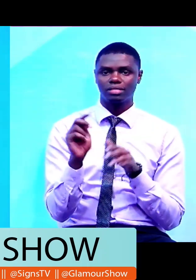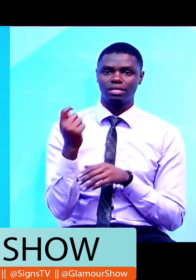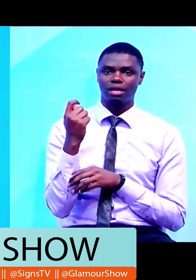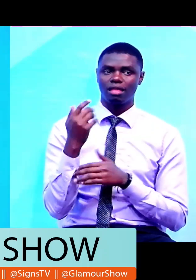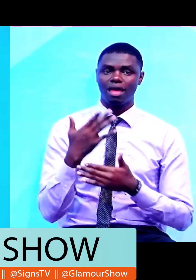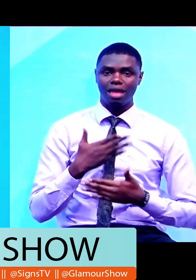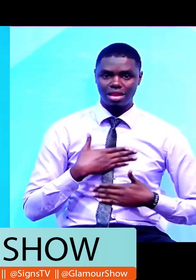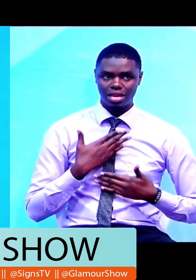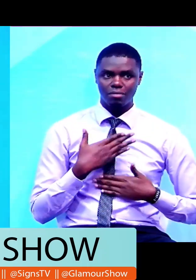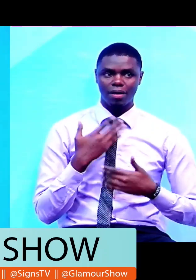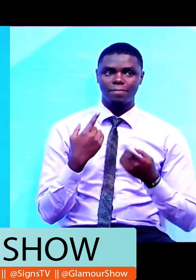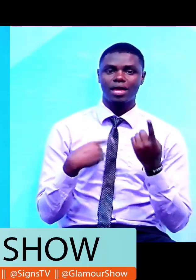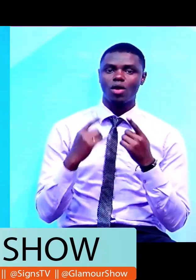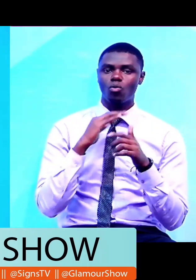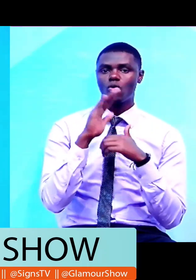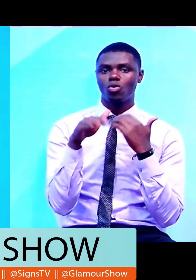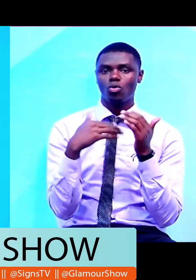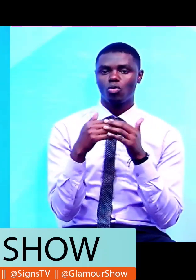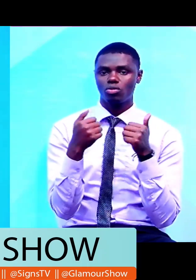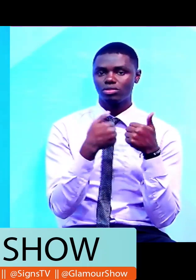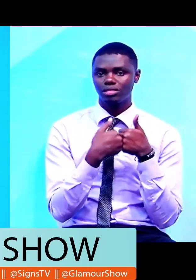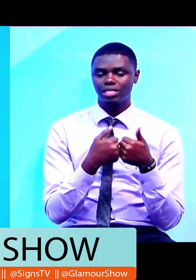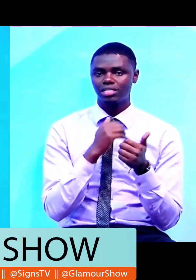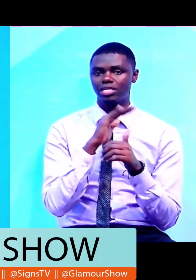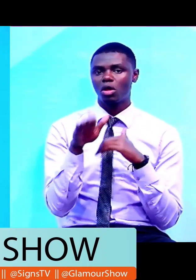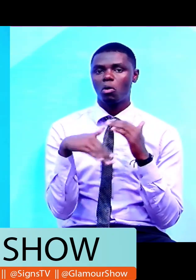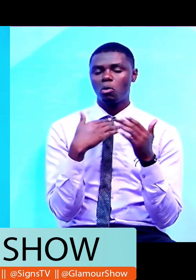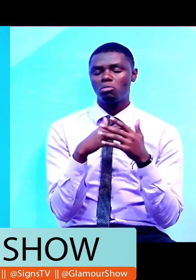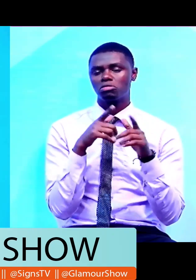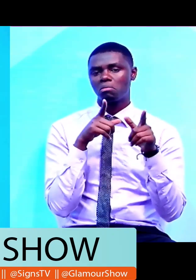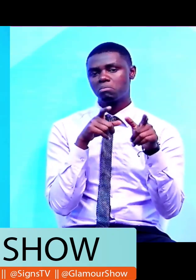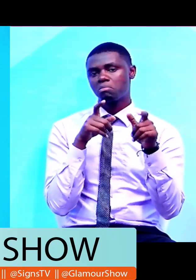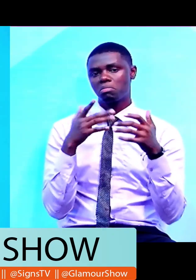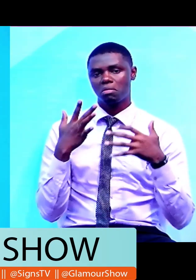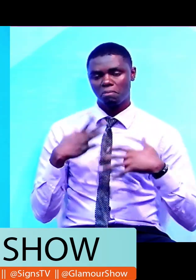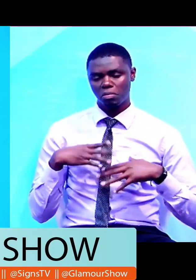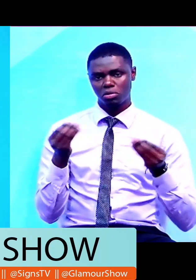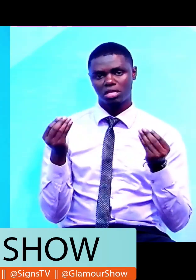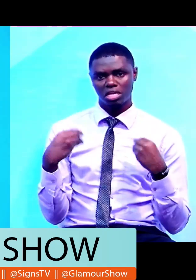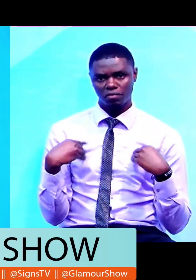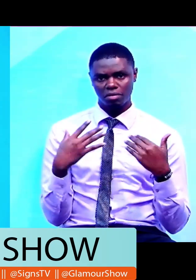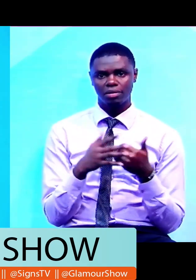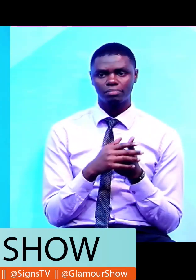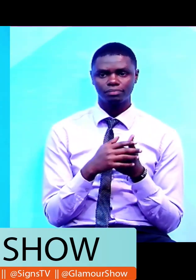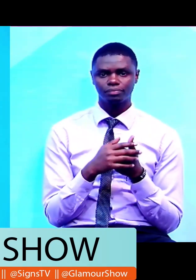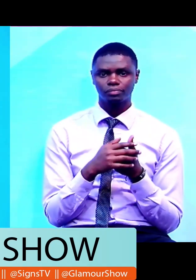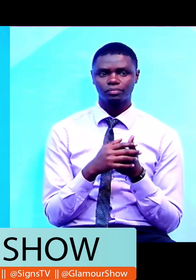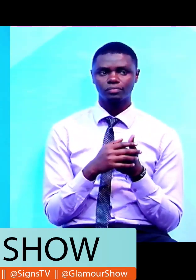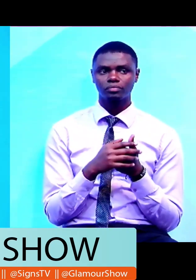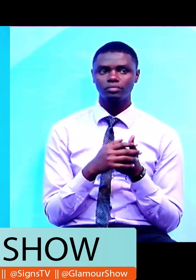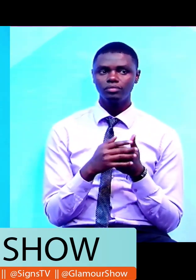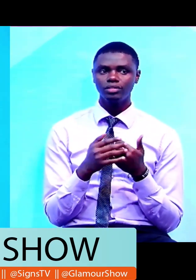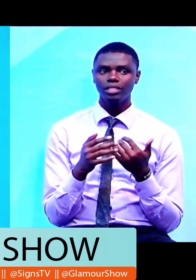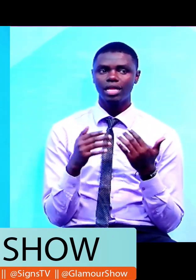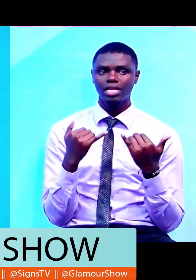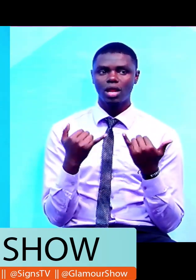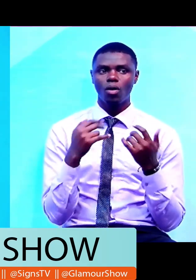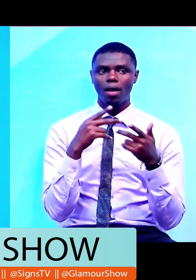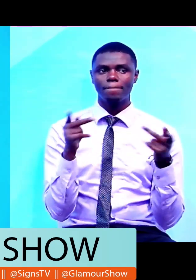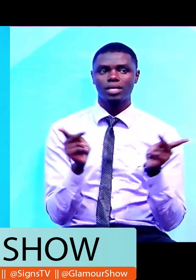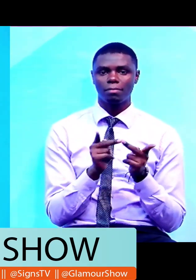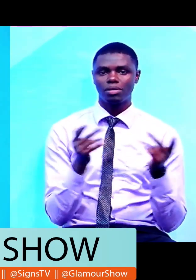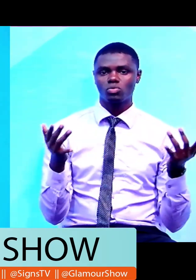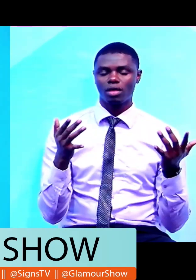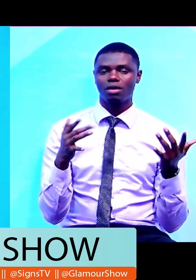I overcame all the challenges, all the backlash people are giving me, and I came to a place where I am